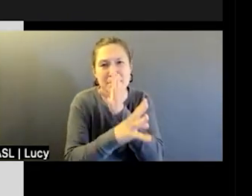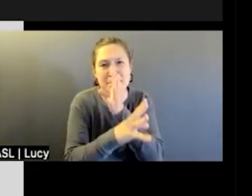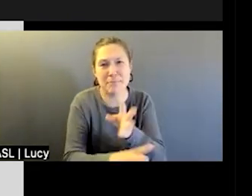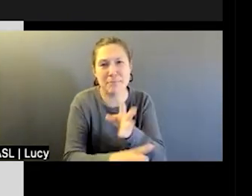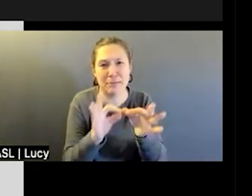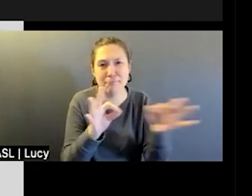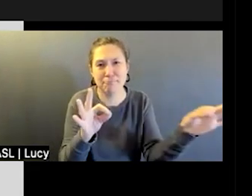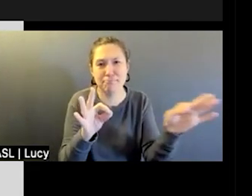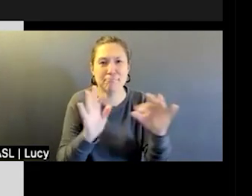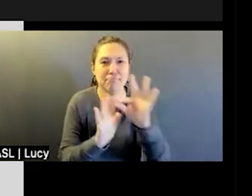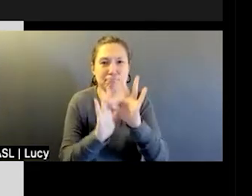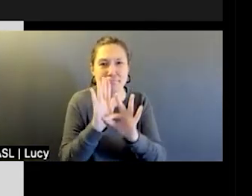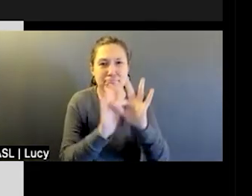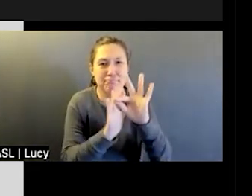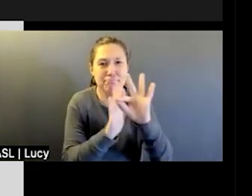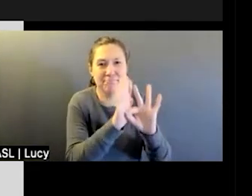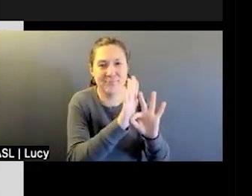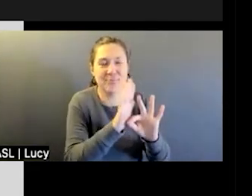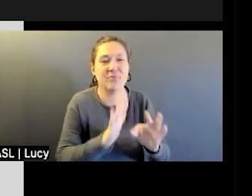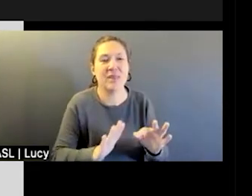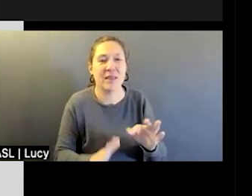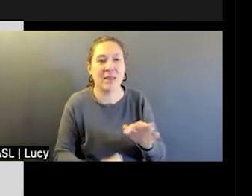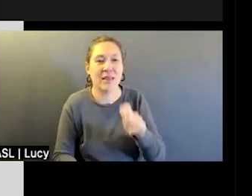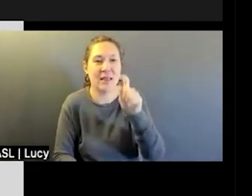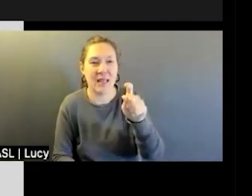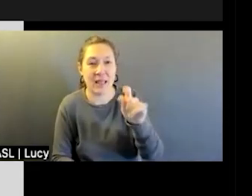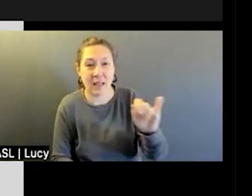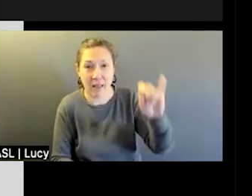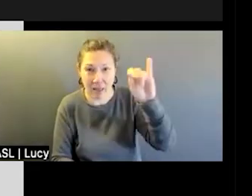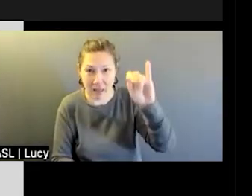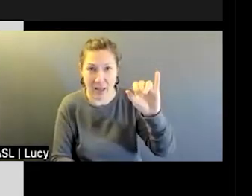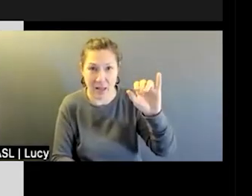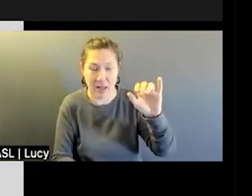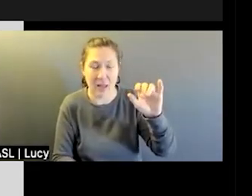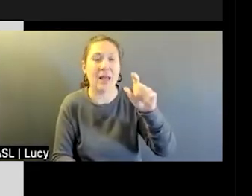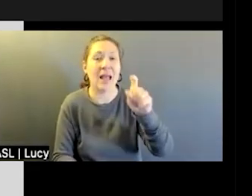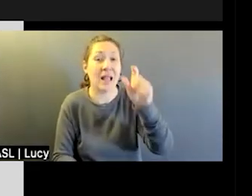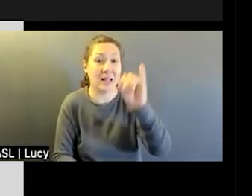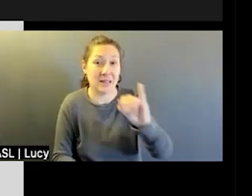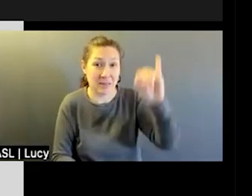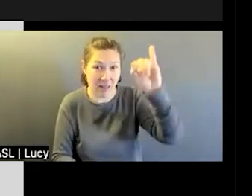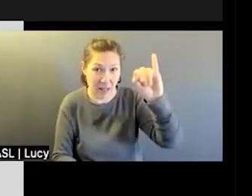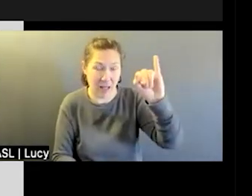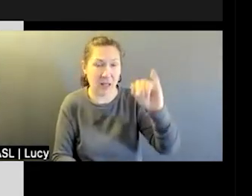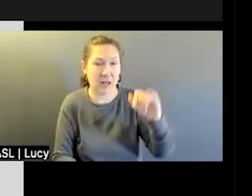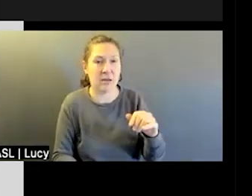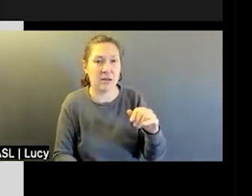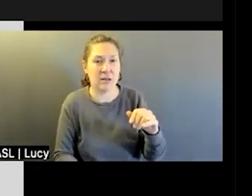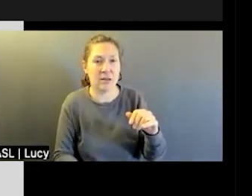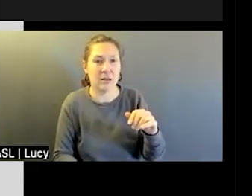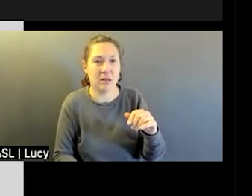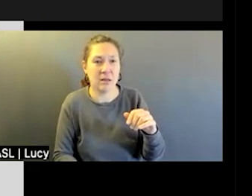deal. X with superscript I and subscript